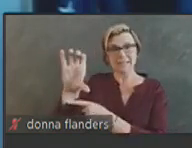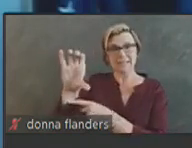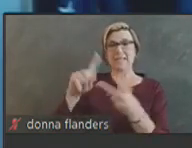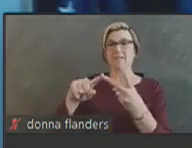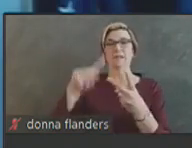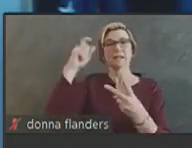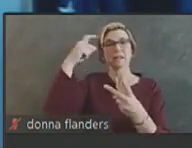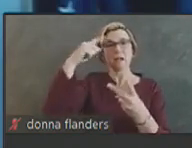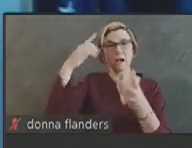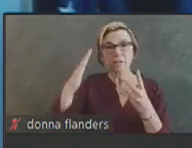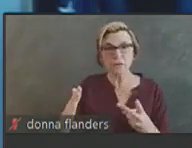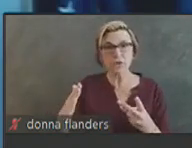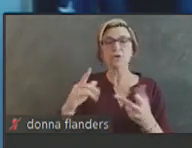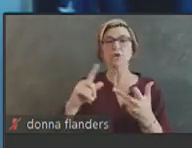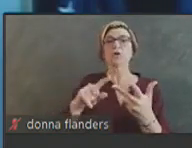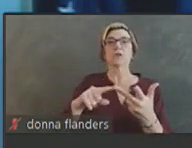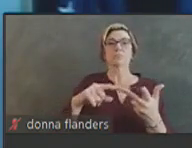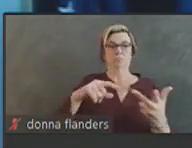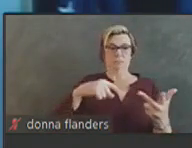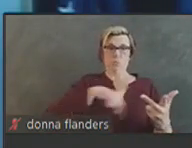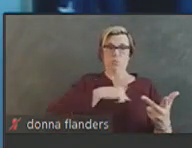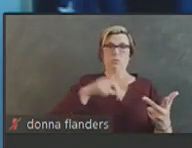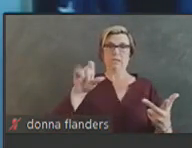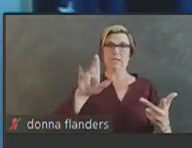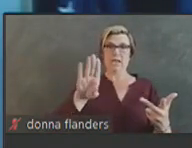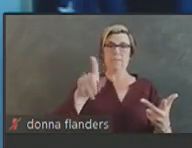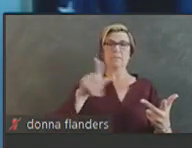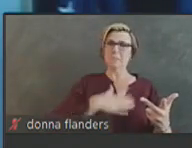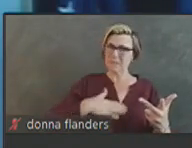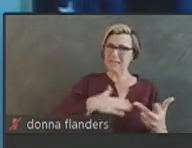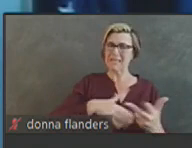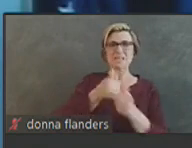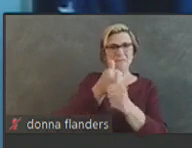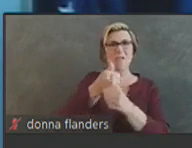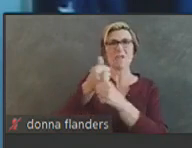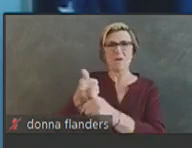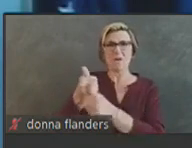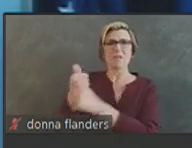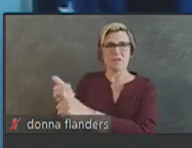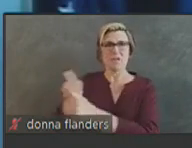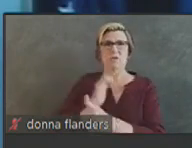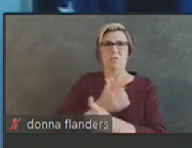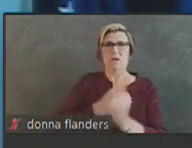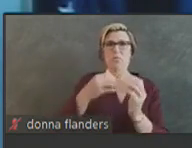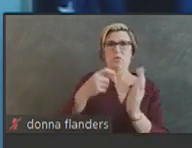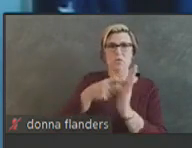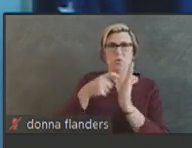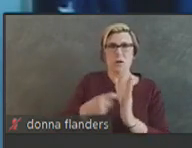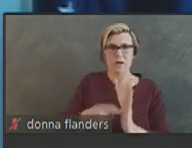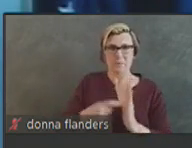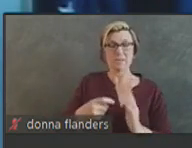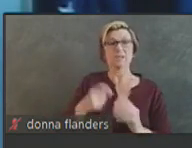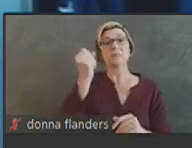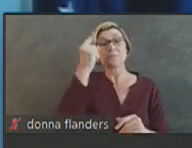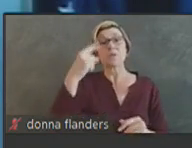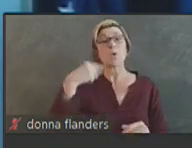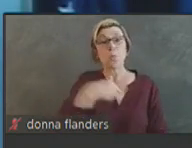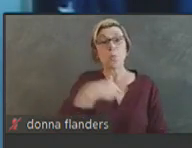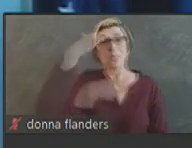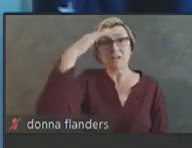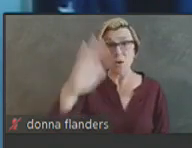or by this government. Clearly, we must do more and continue to be vigilant. We know that